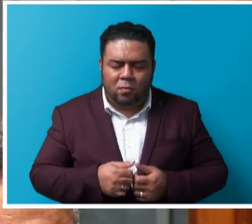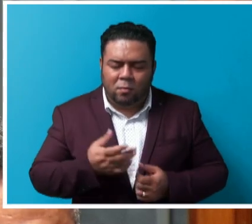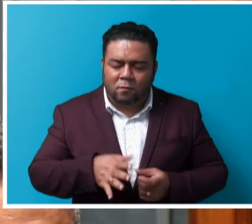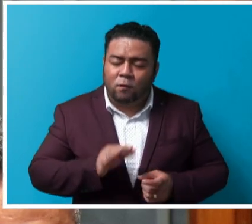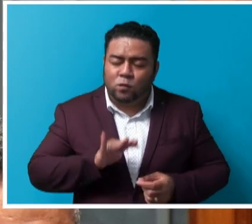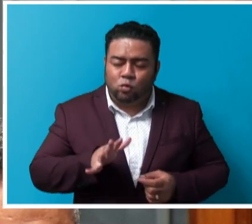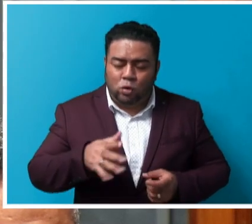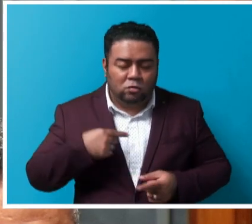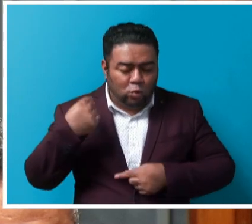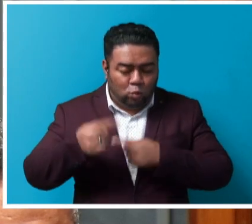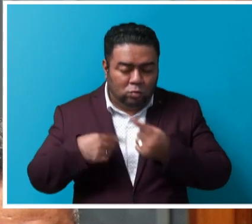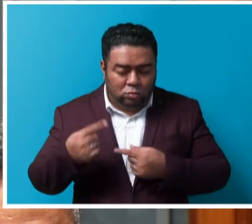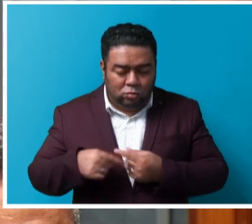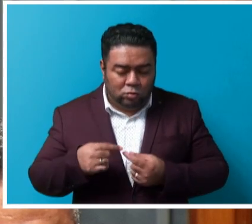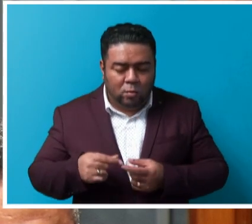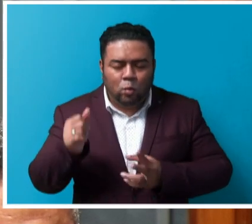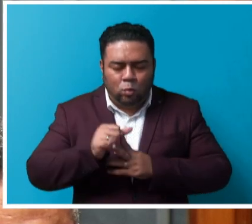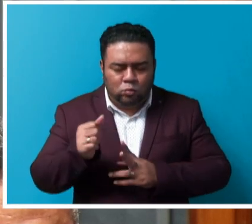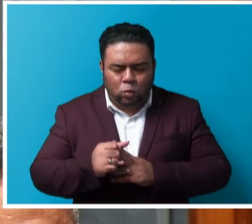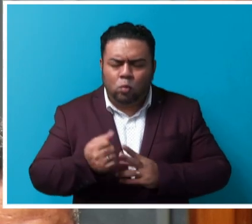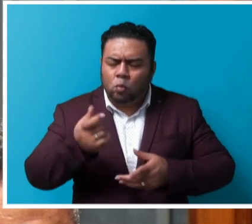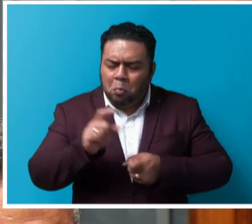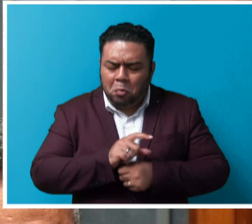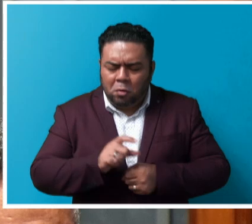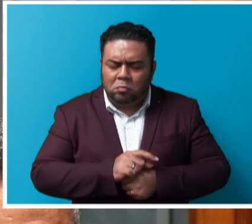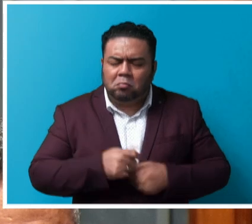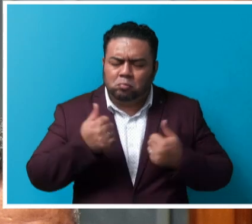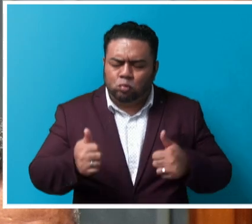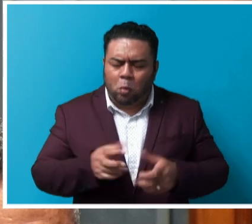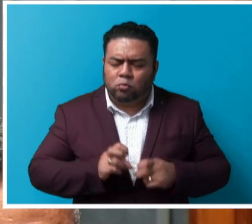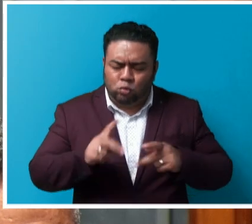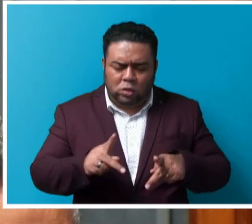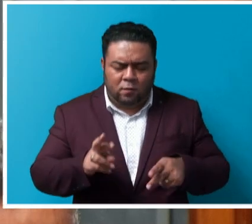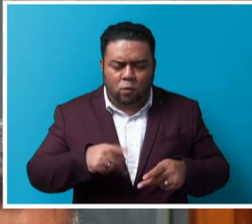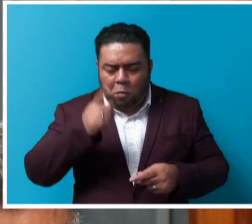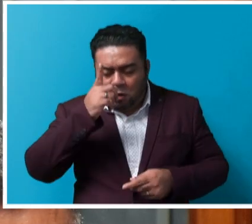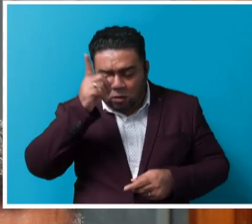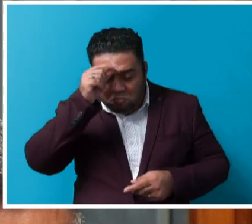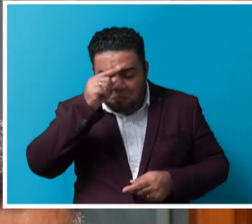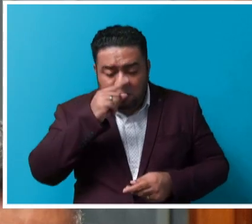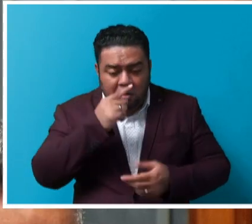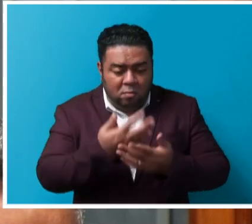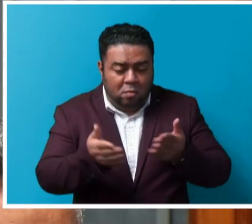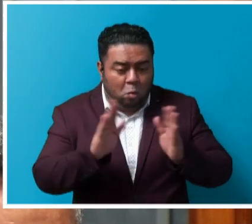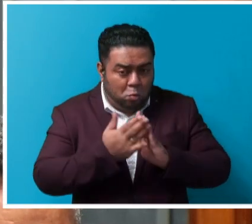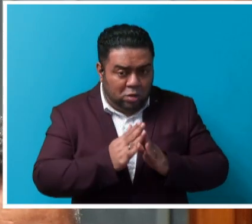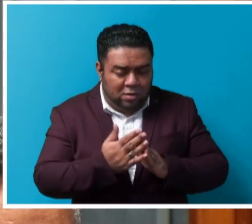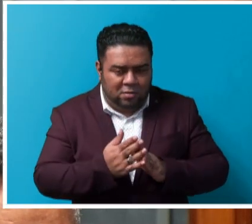future generations, while also creating economic opportunities for Tauke communities. Mr. Speaker,